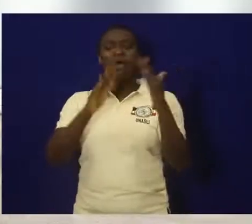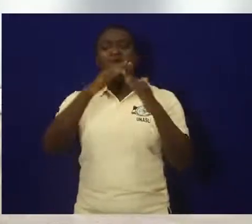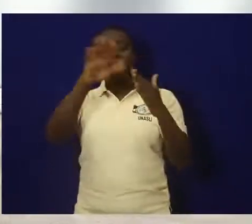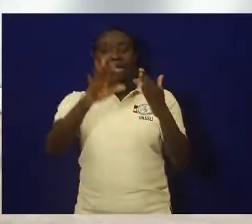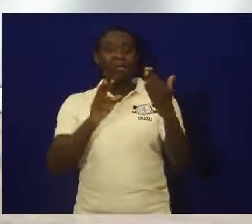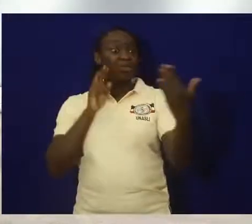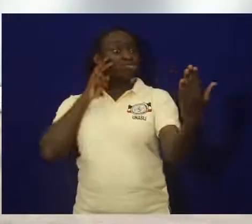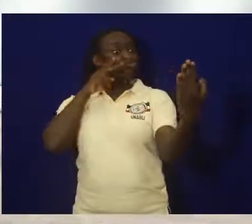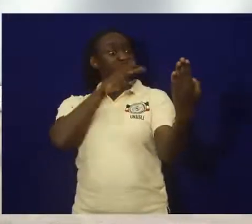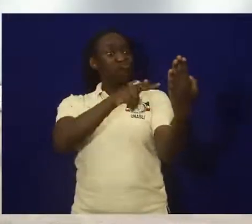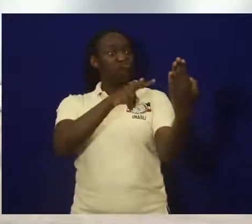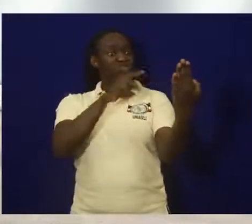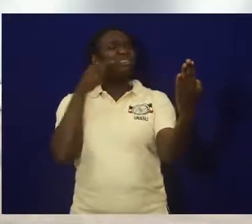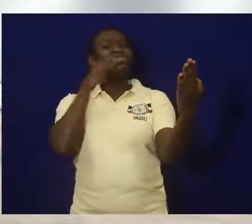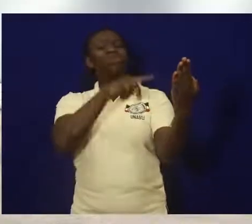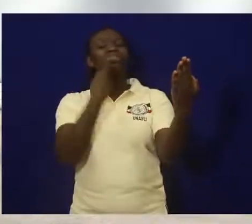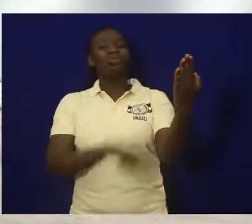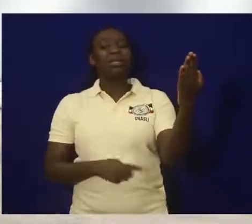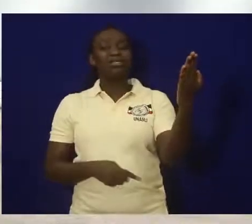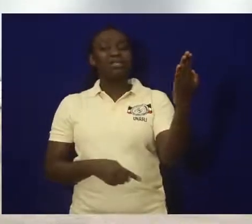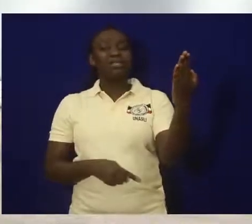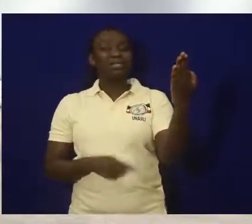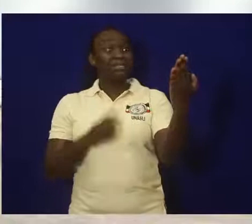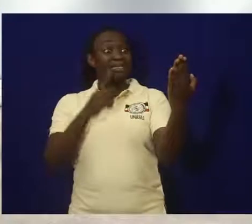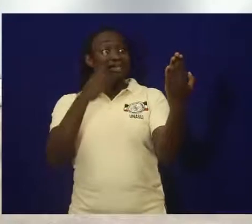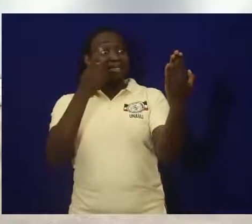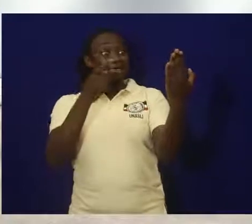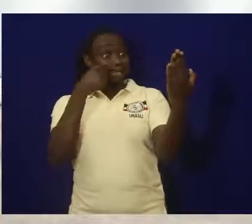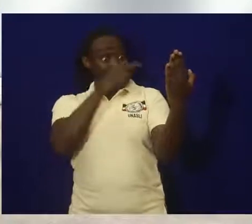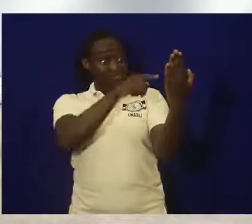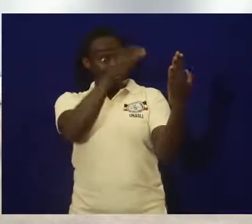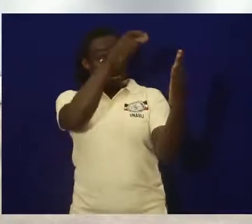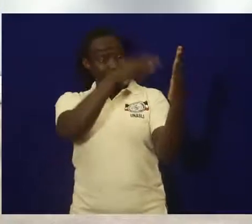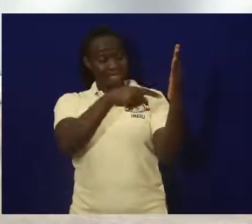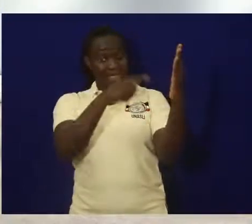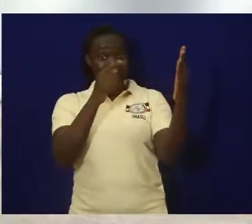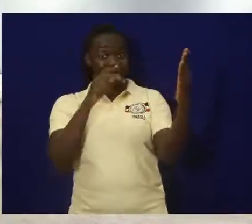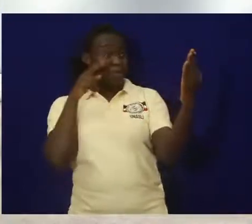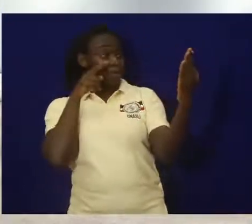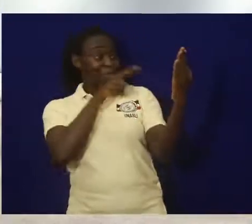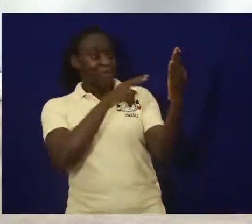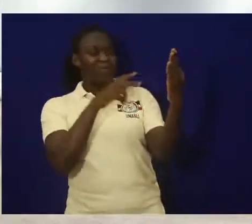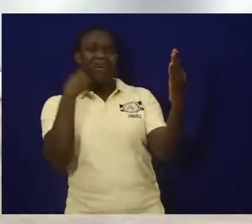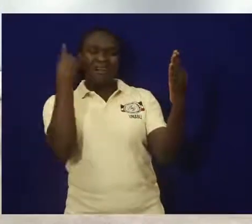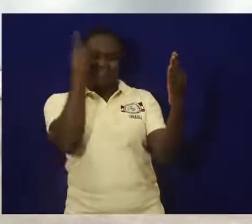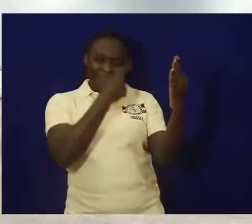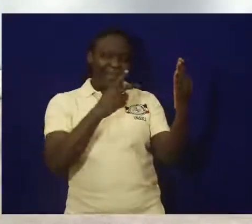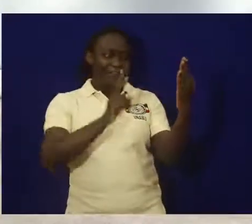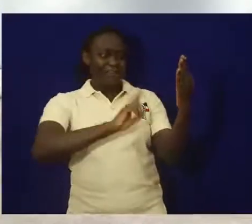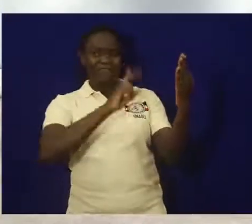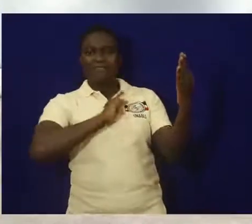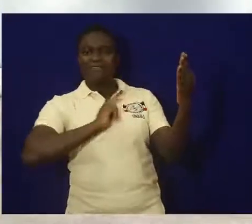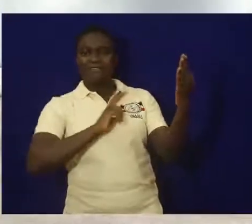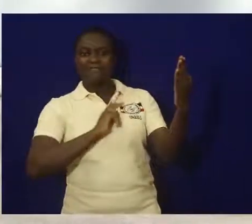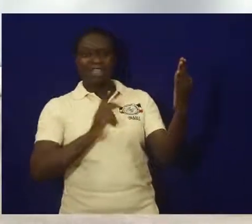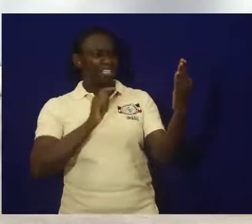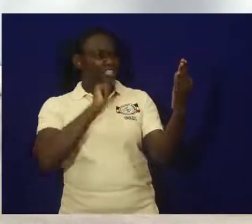What do you see? The image will look exactly like